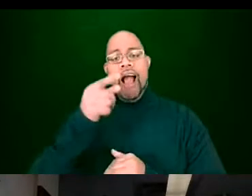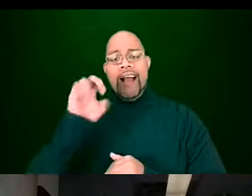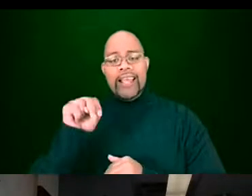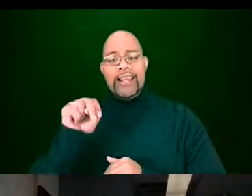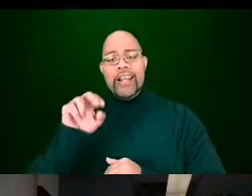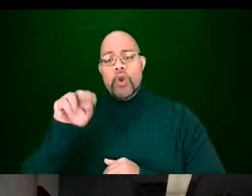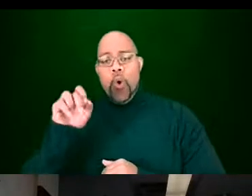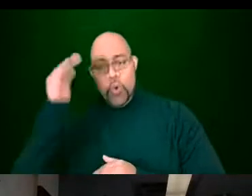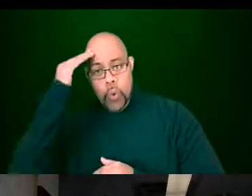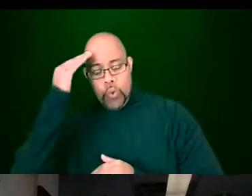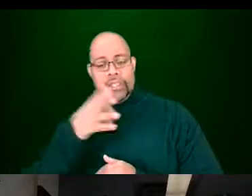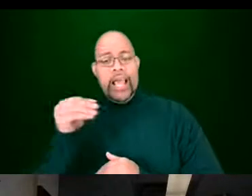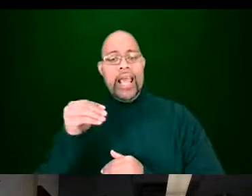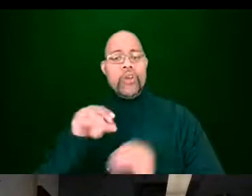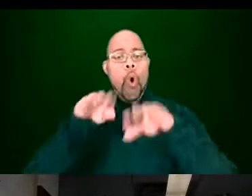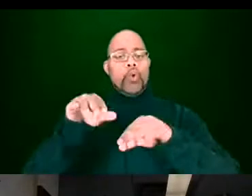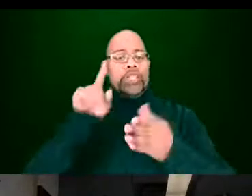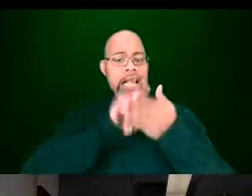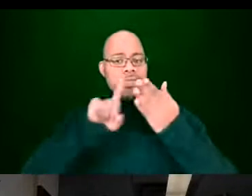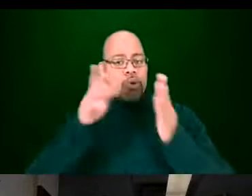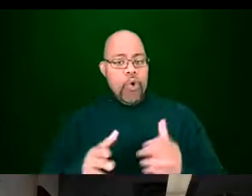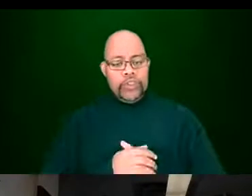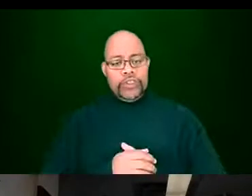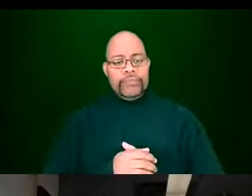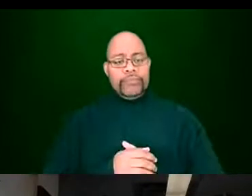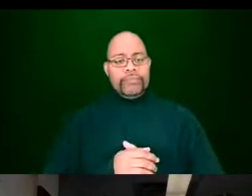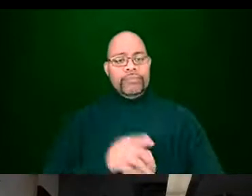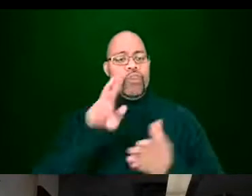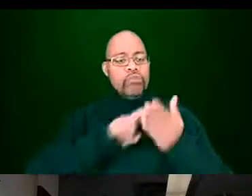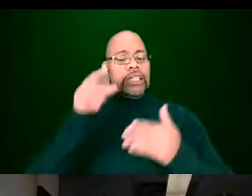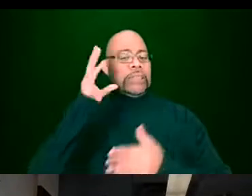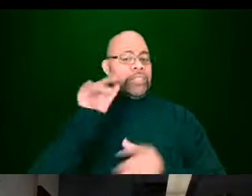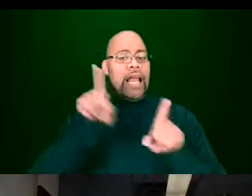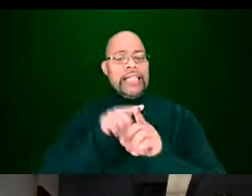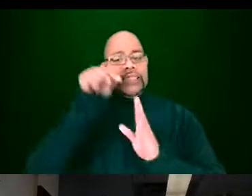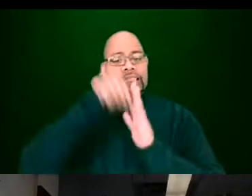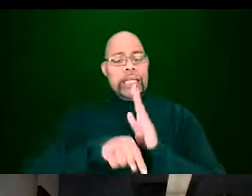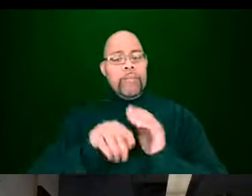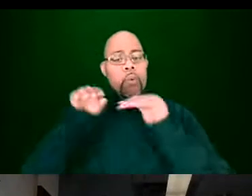History Channel's Ocean Explorers. Her research and experience as a deep sea marine